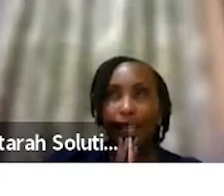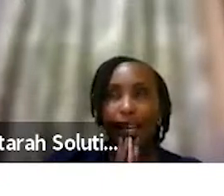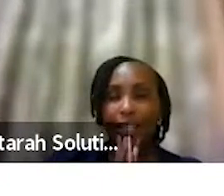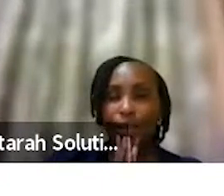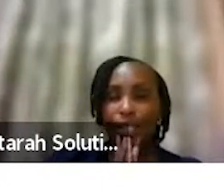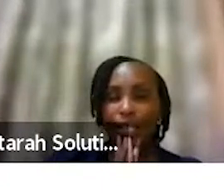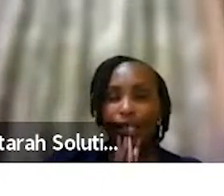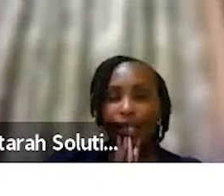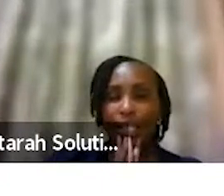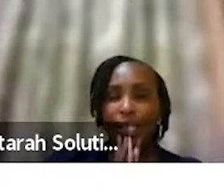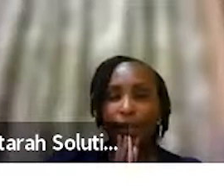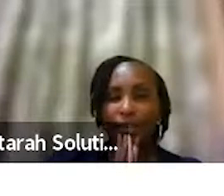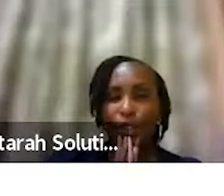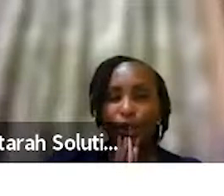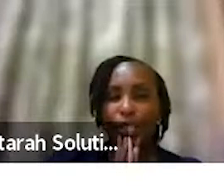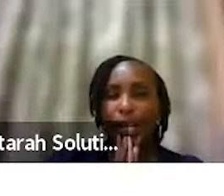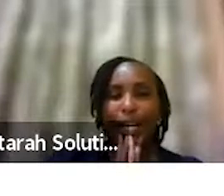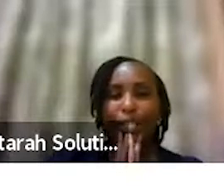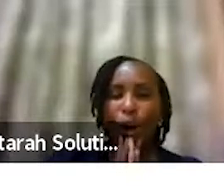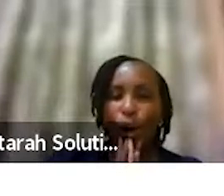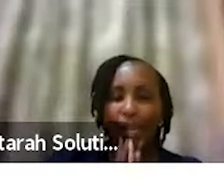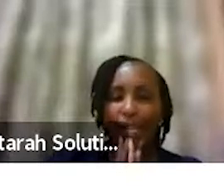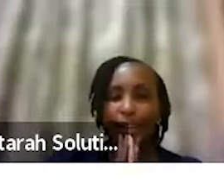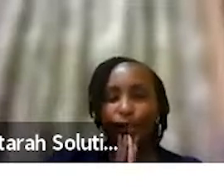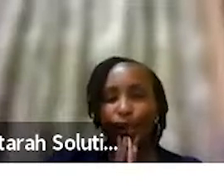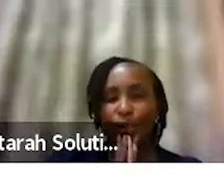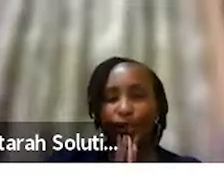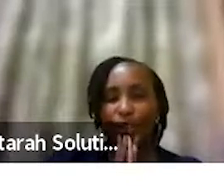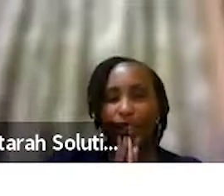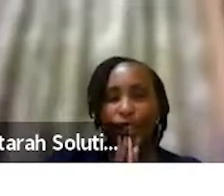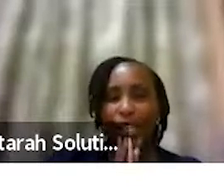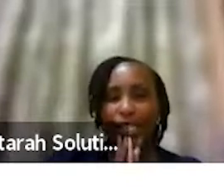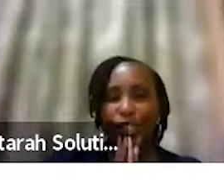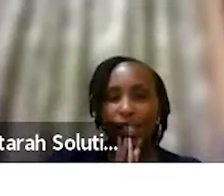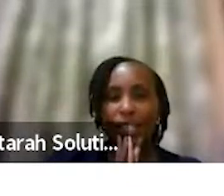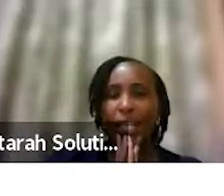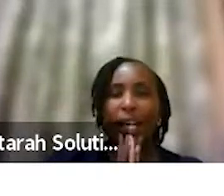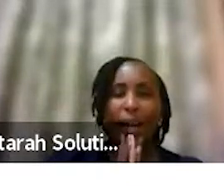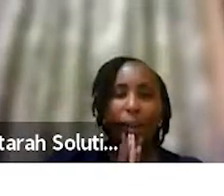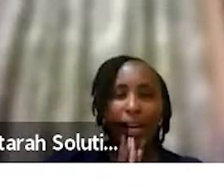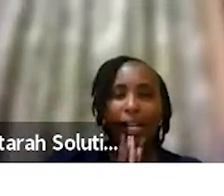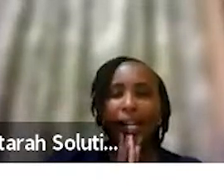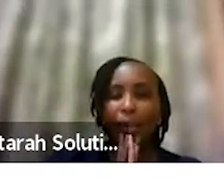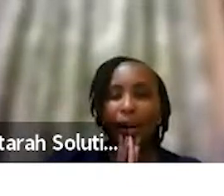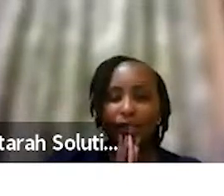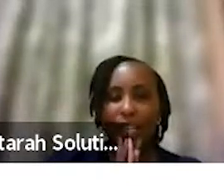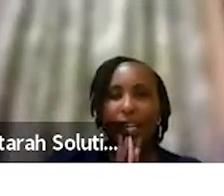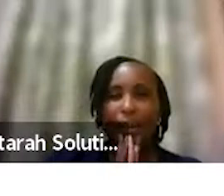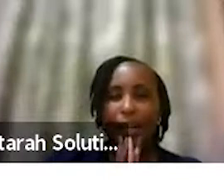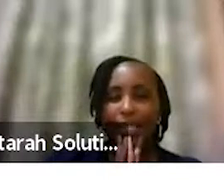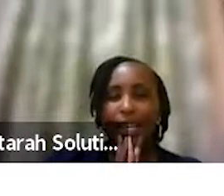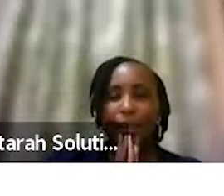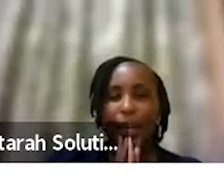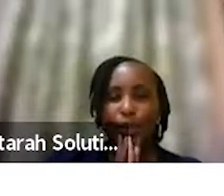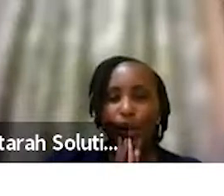Westlands. This hotel is at Eldamaravine Road at only 4,500 Kenya shillings. Come learn, come have fun,